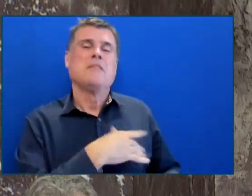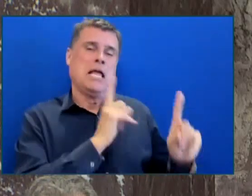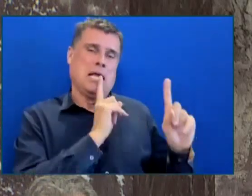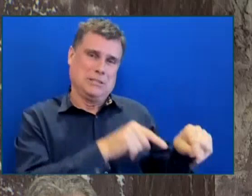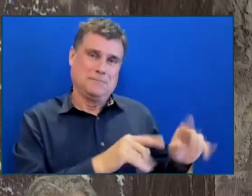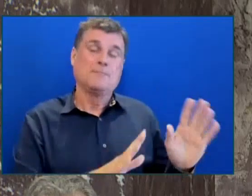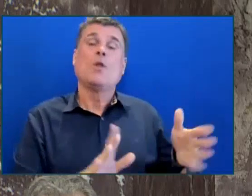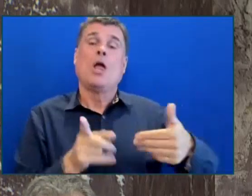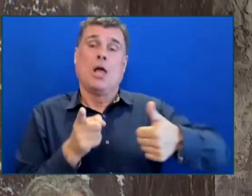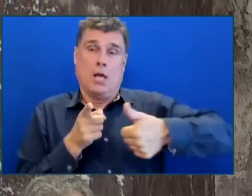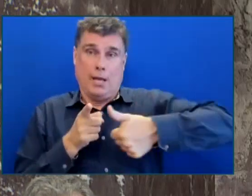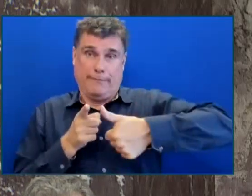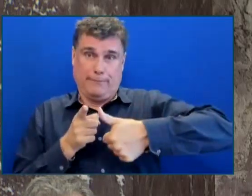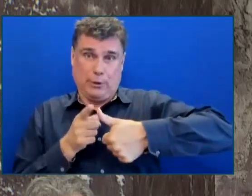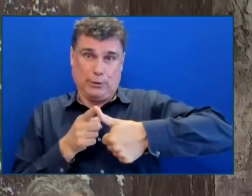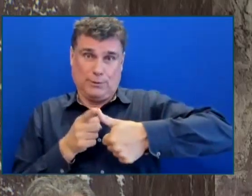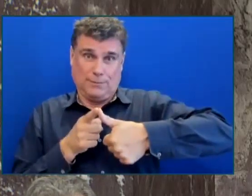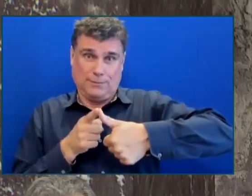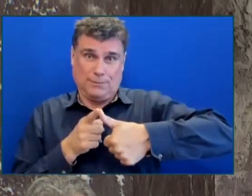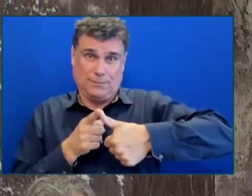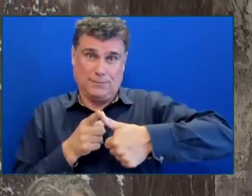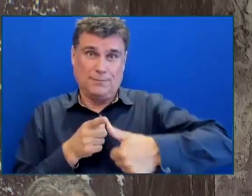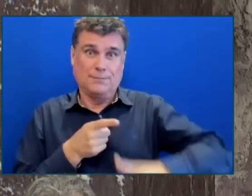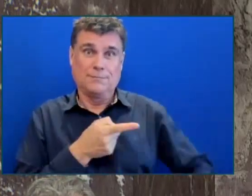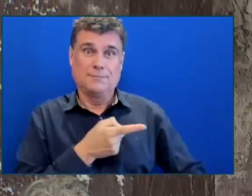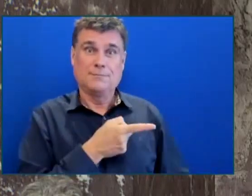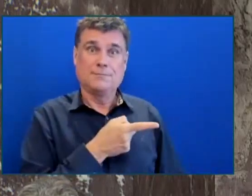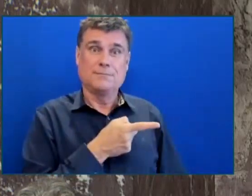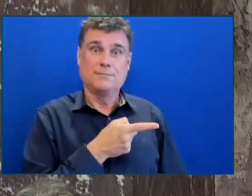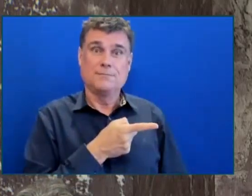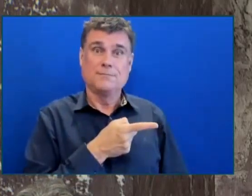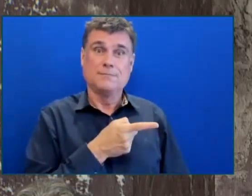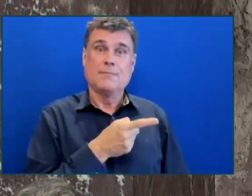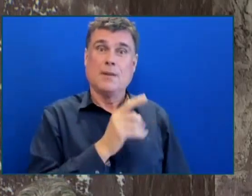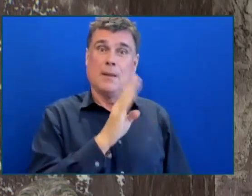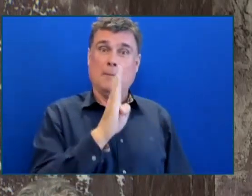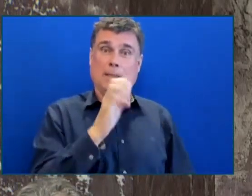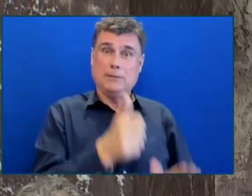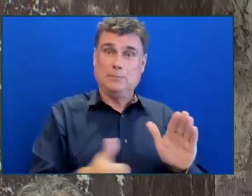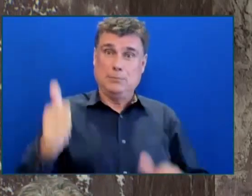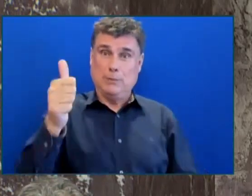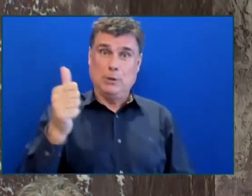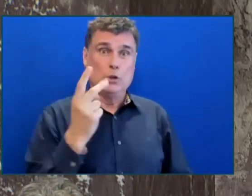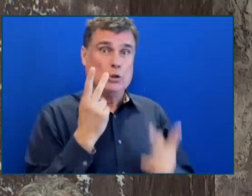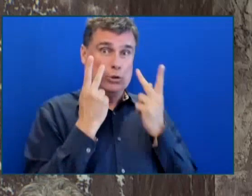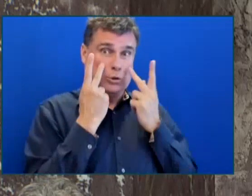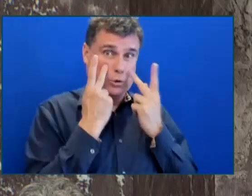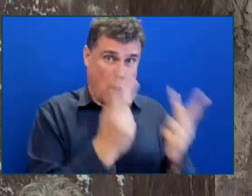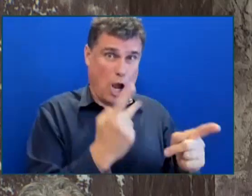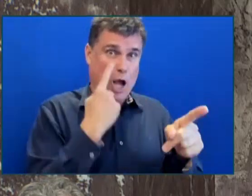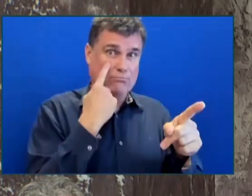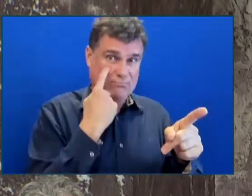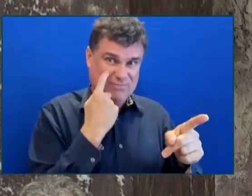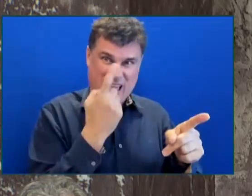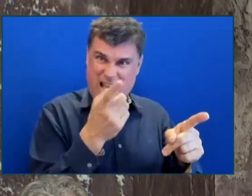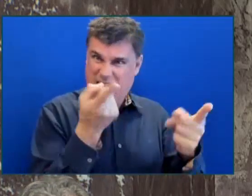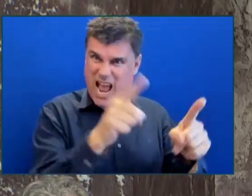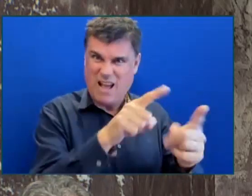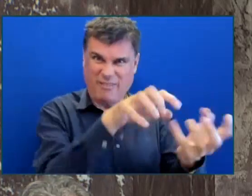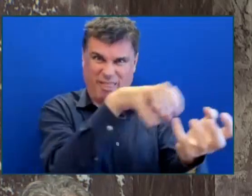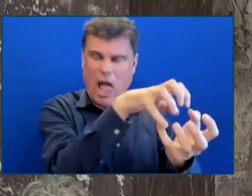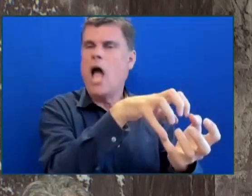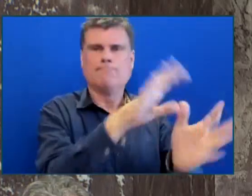saw an issue, he took action right away, Honourable Speaker. He called for an investigation. Members.